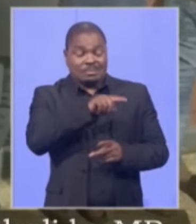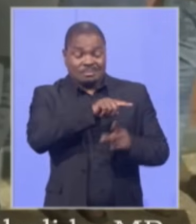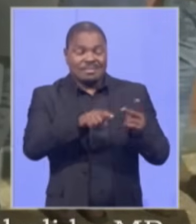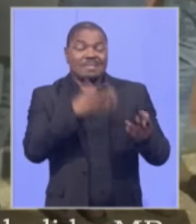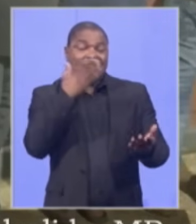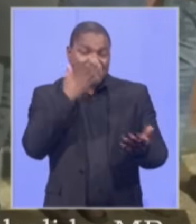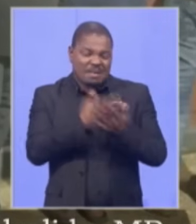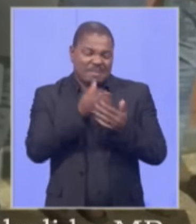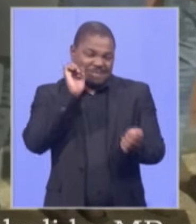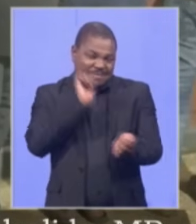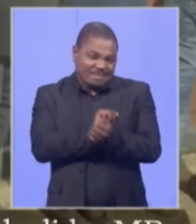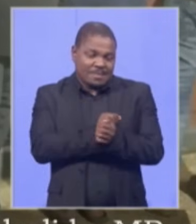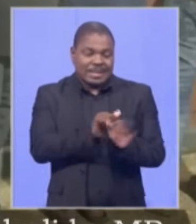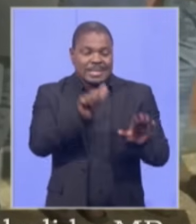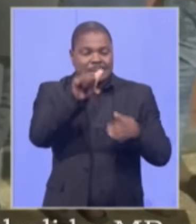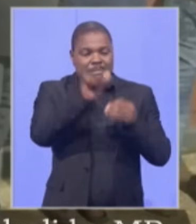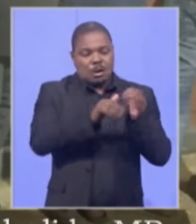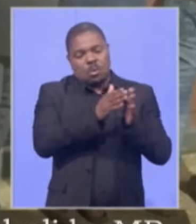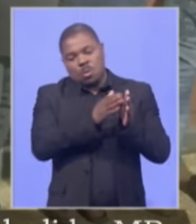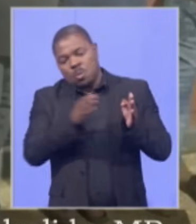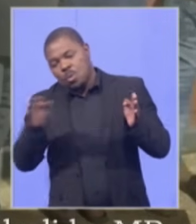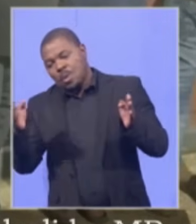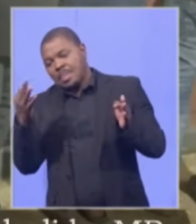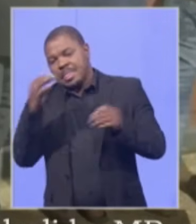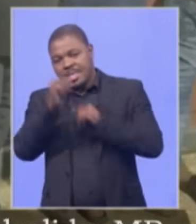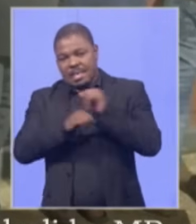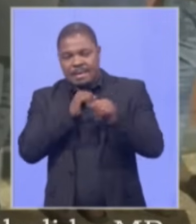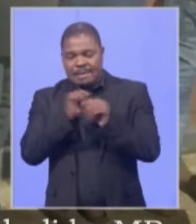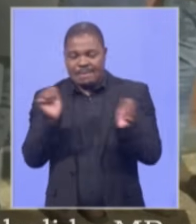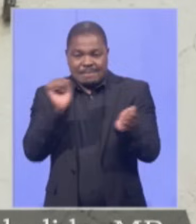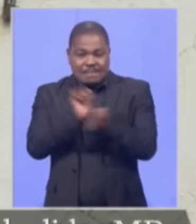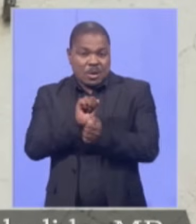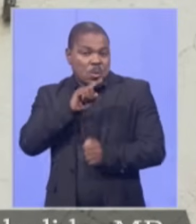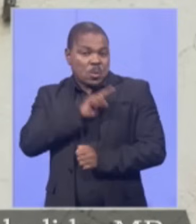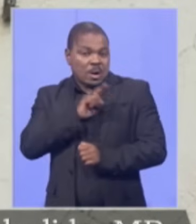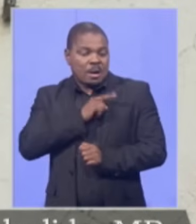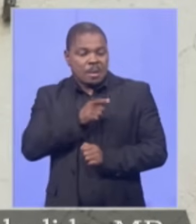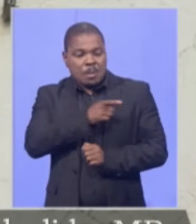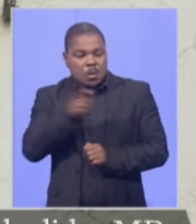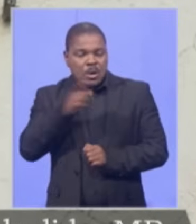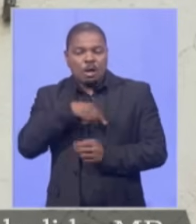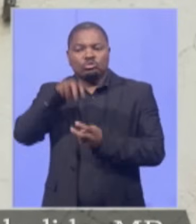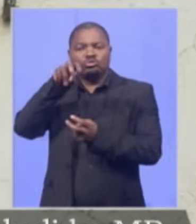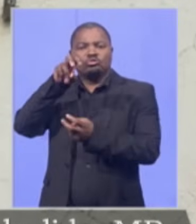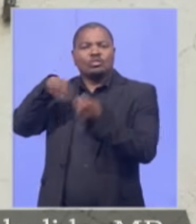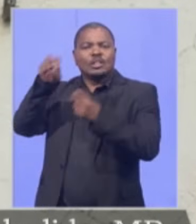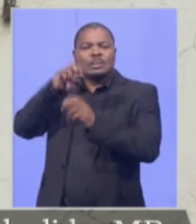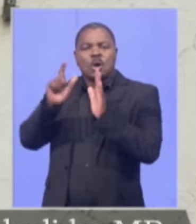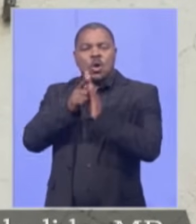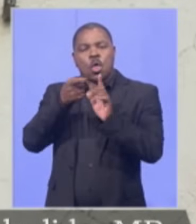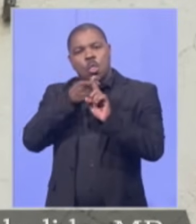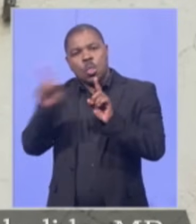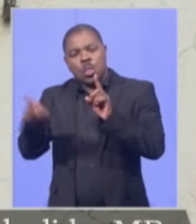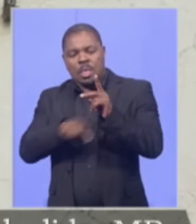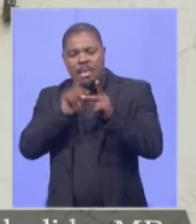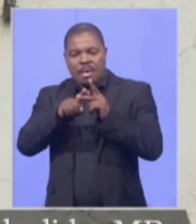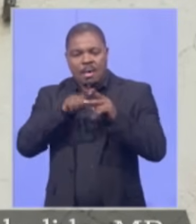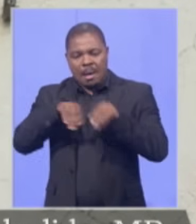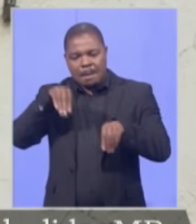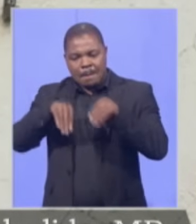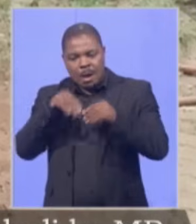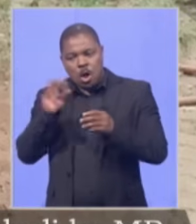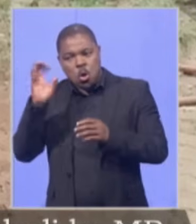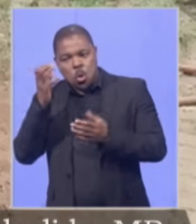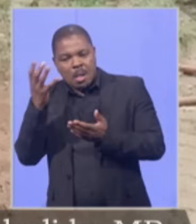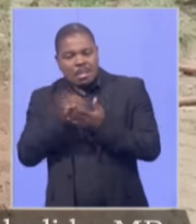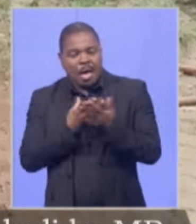kgolegong magareng ga dikgwedi tše 6 le mengwaga e 3 ka melato ya go tshela molao wa tša bofaladi le go swara dirafšwa ka moo go sego